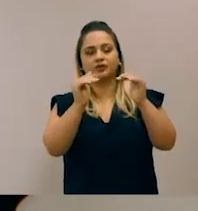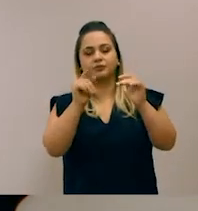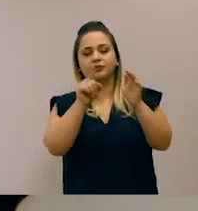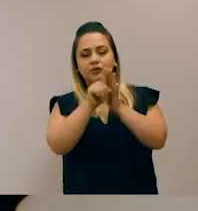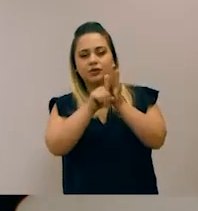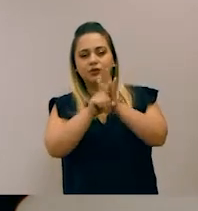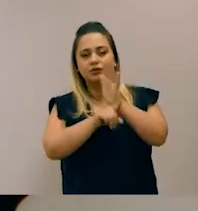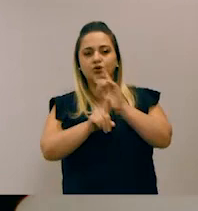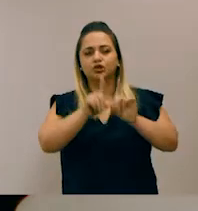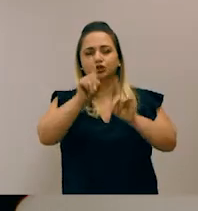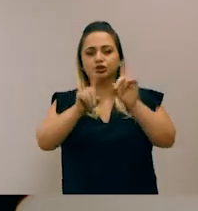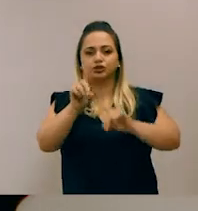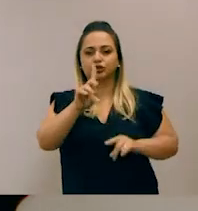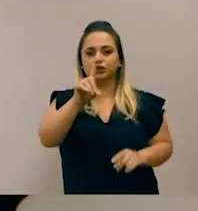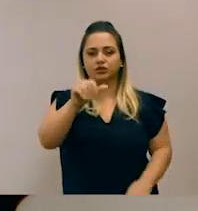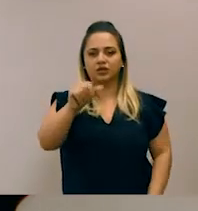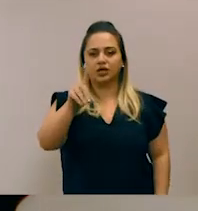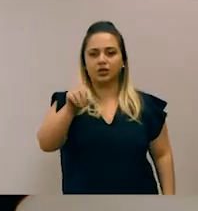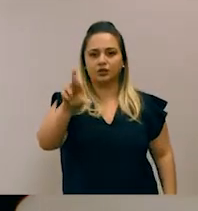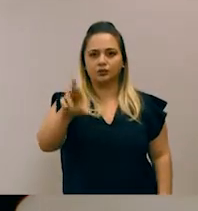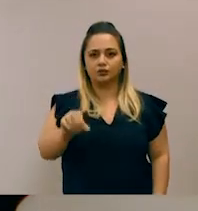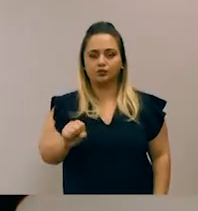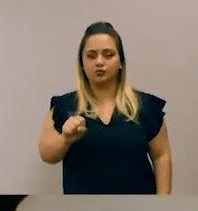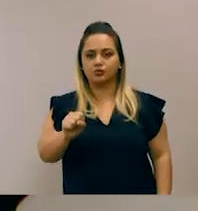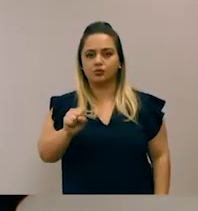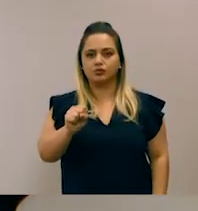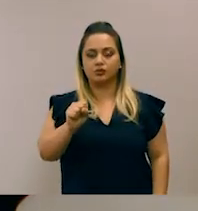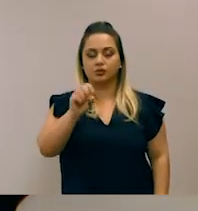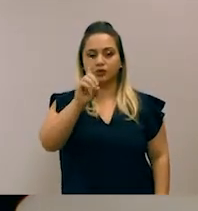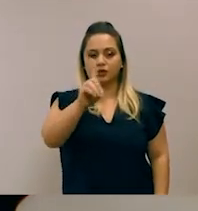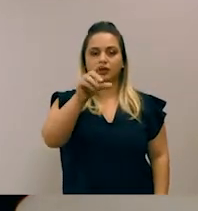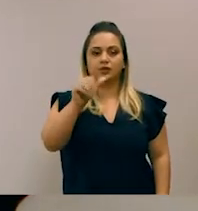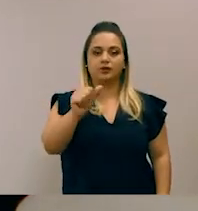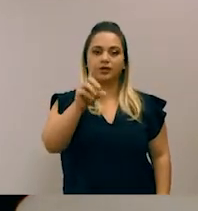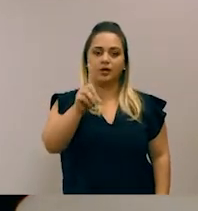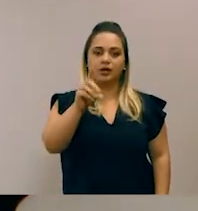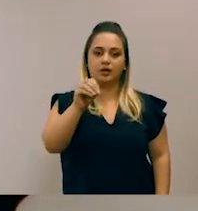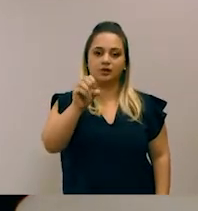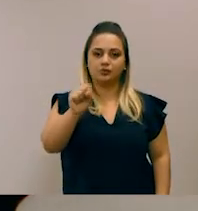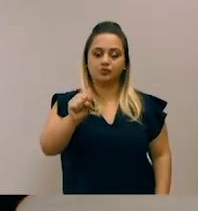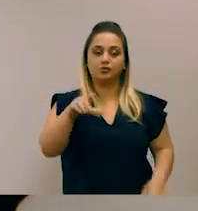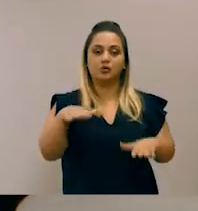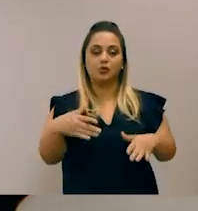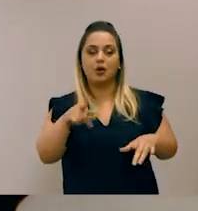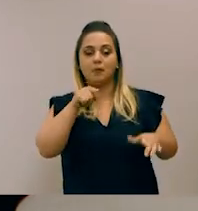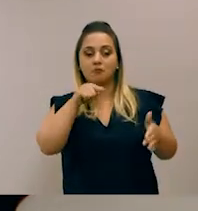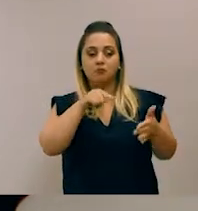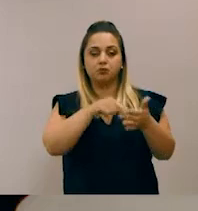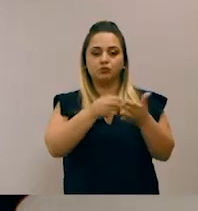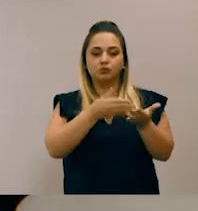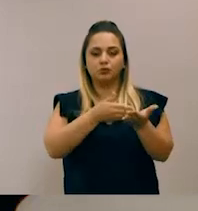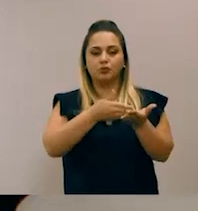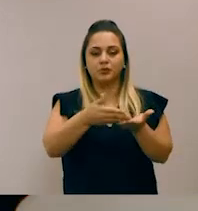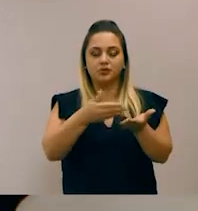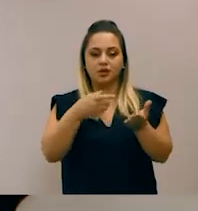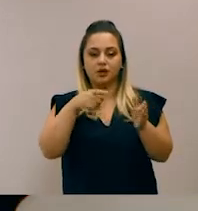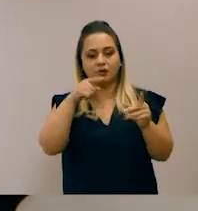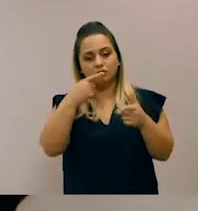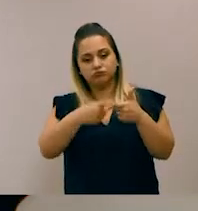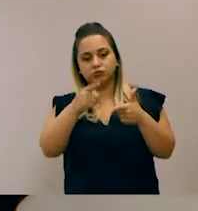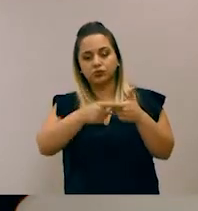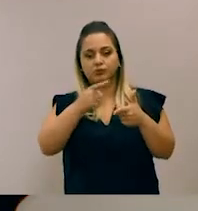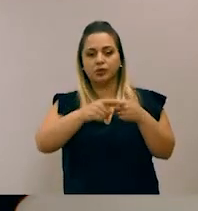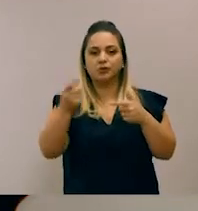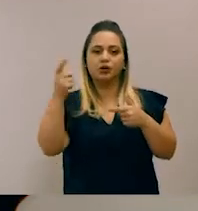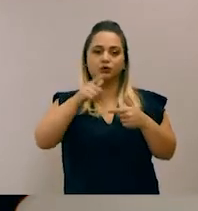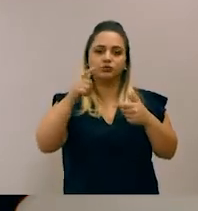collect data and keep updating it, so it can be any point or problem,